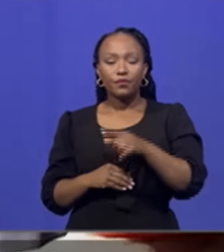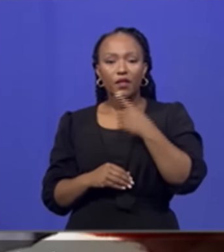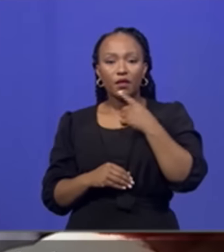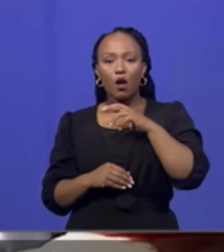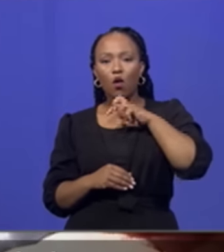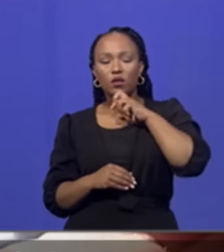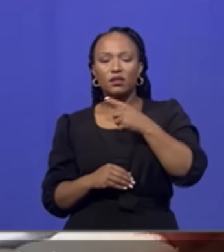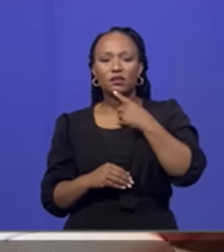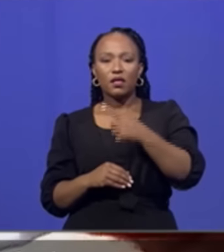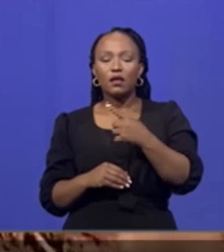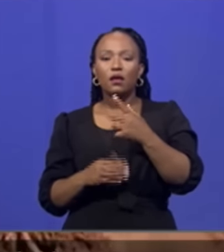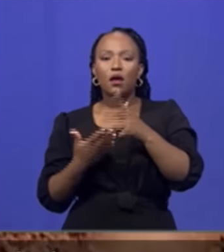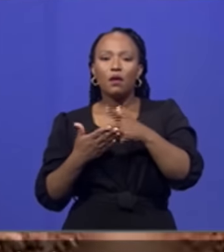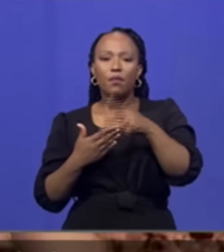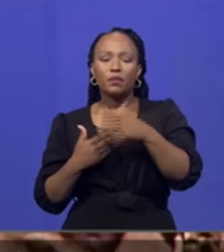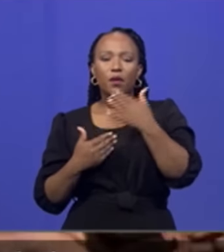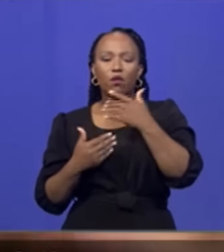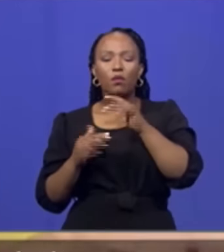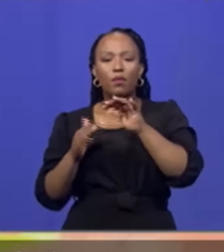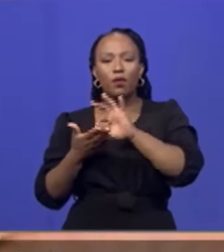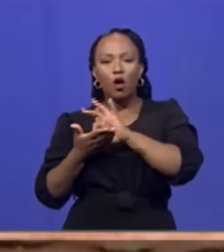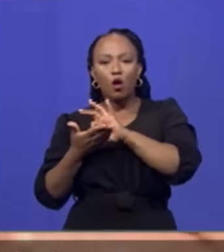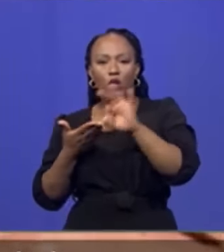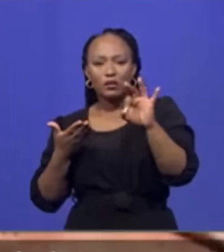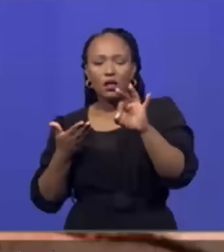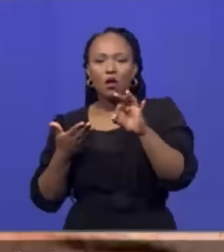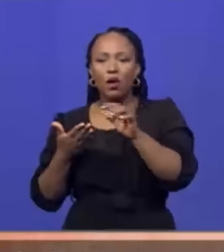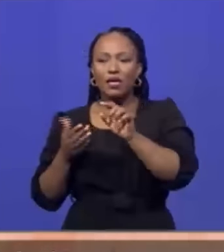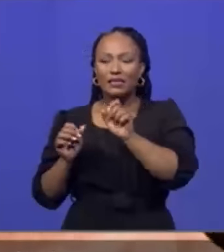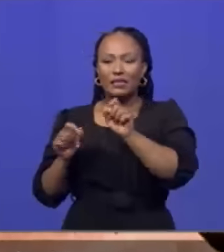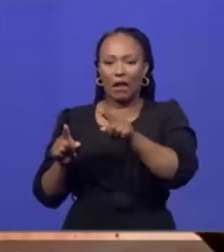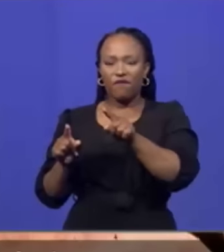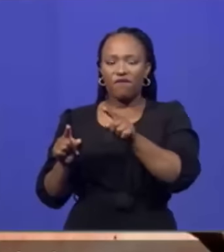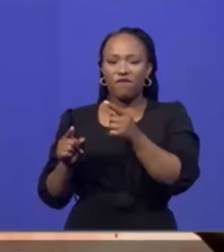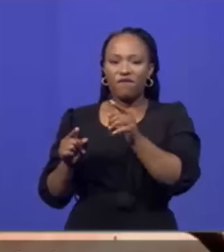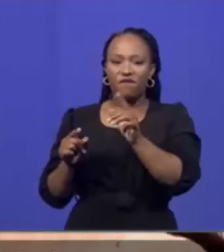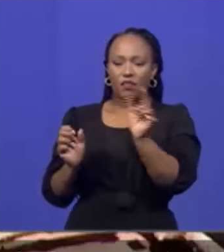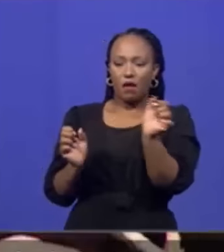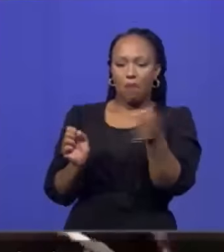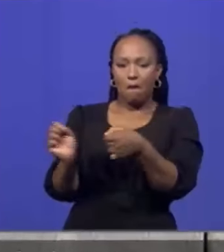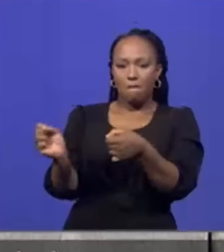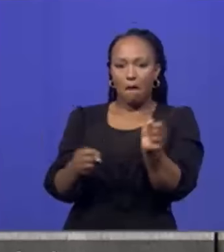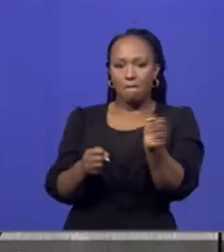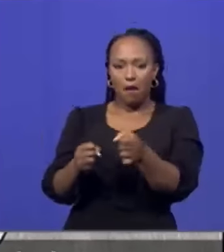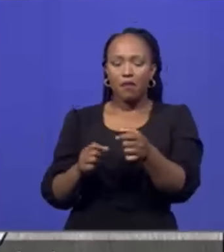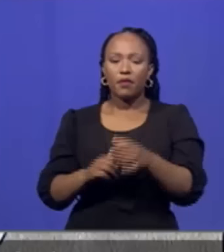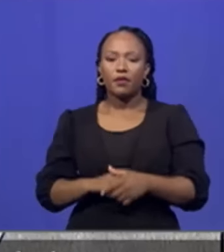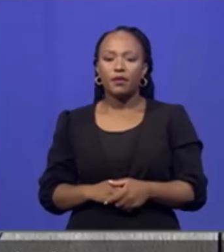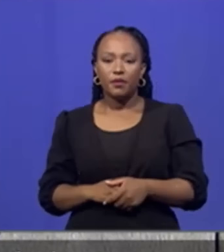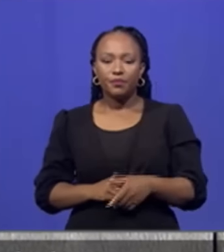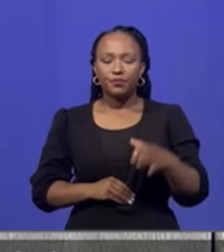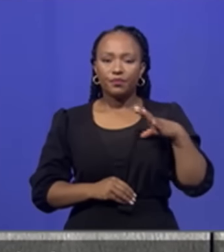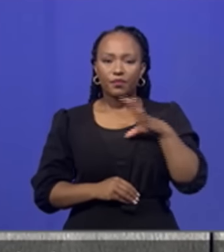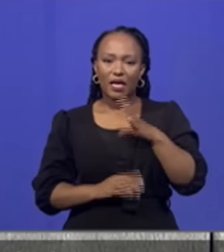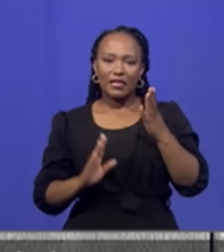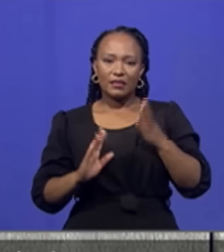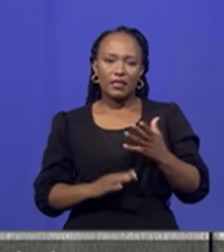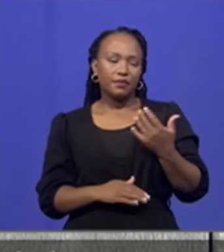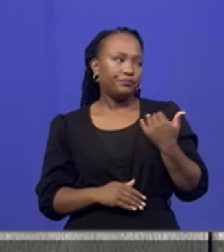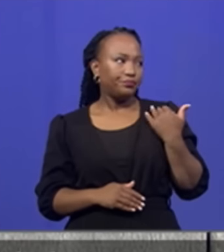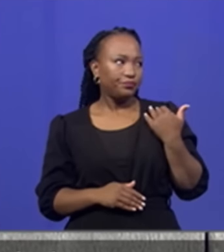lekago go ikgola ka dikontraka le go thwalana ka sepitša. Mokhanselara rena ka 2023 a tsene ka gare ga ditaba